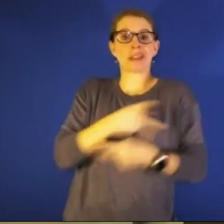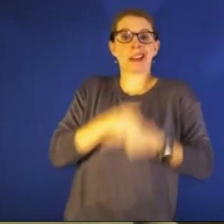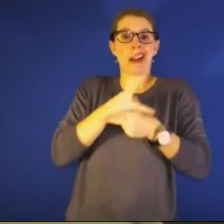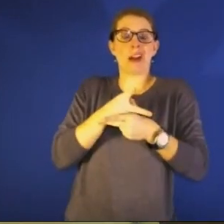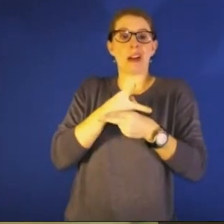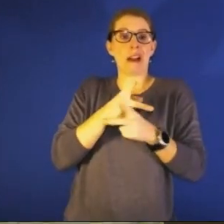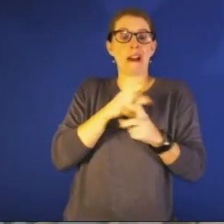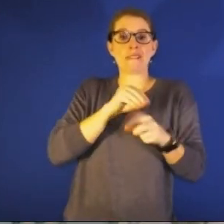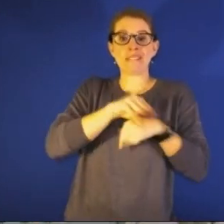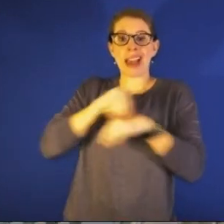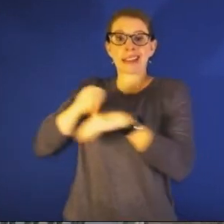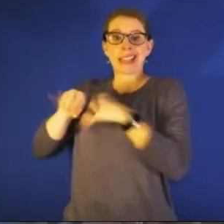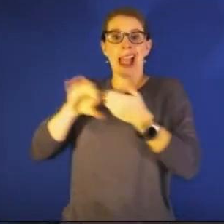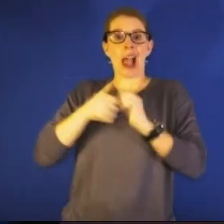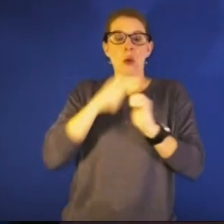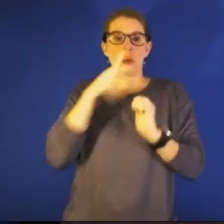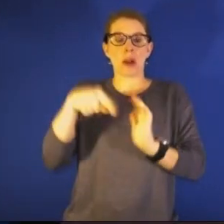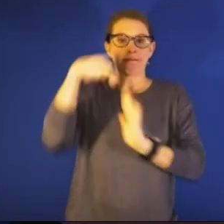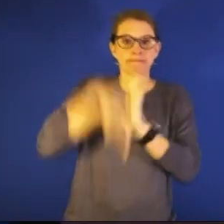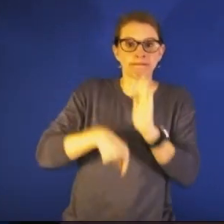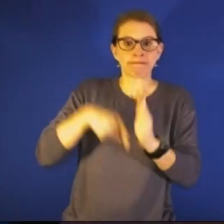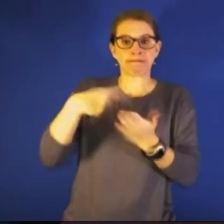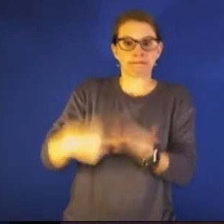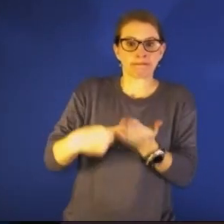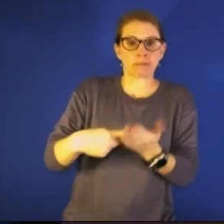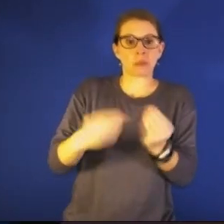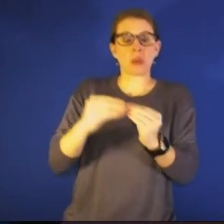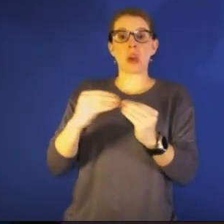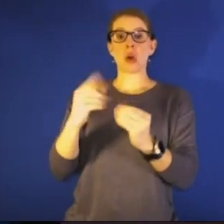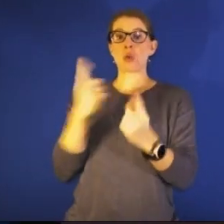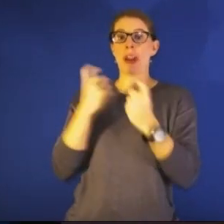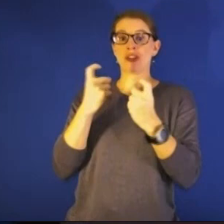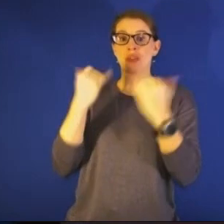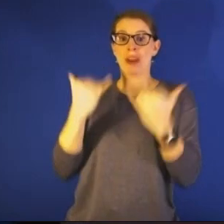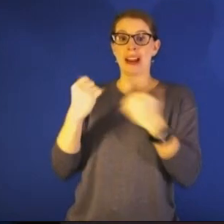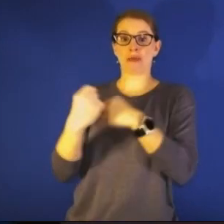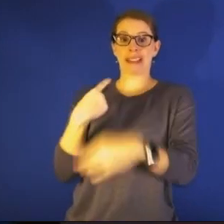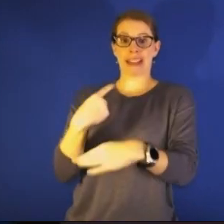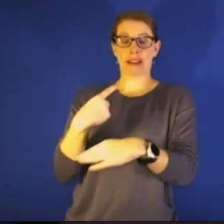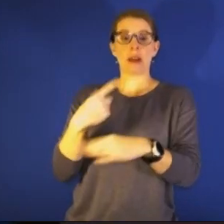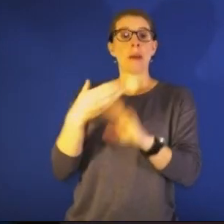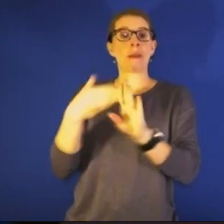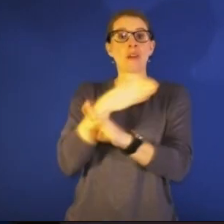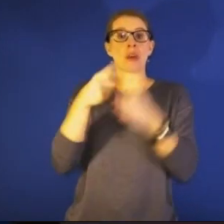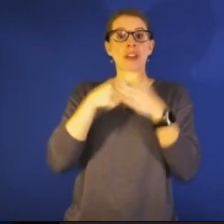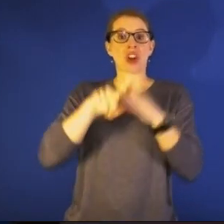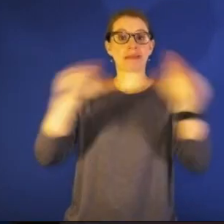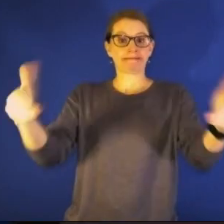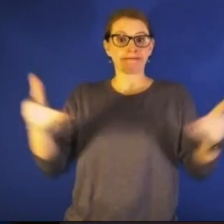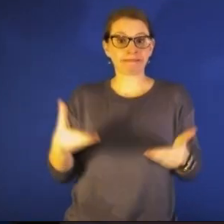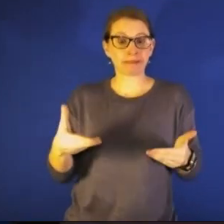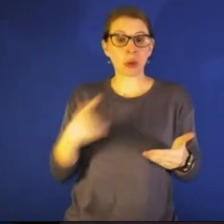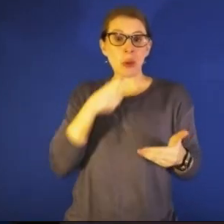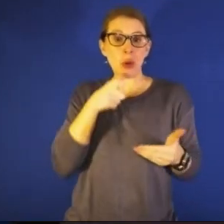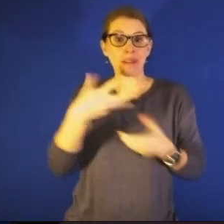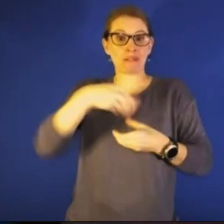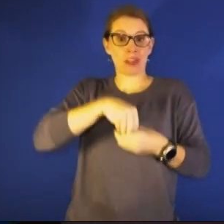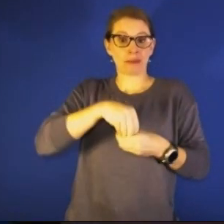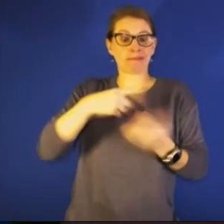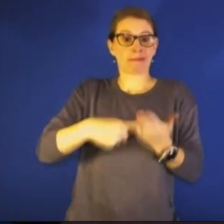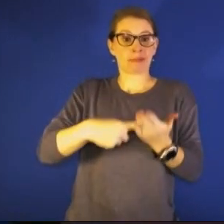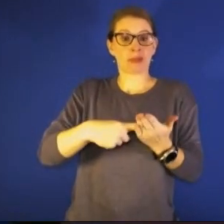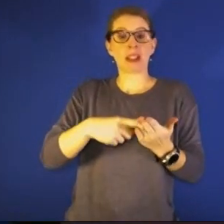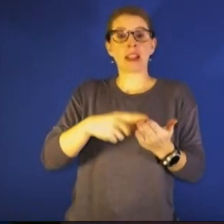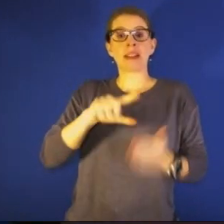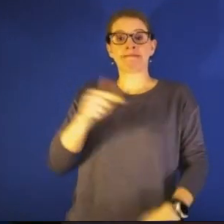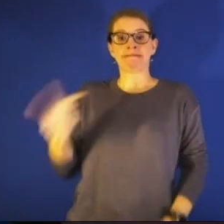affected? We're going to dive into that. We want you to send in your questions, though, right now. And before we bring in our guests, let's get a check on our numbers this morning from Medical Director of